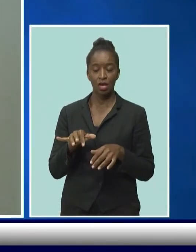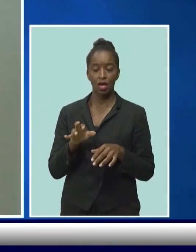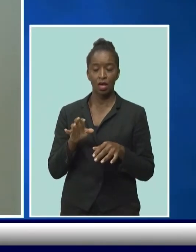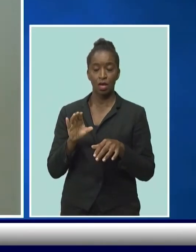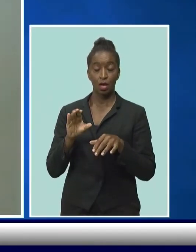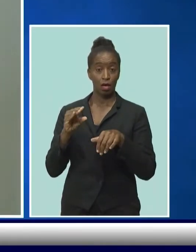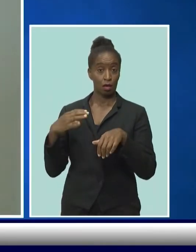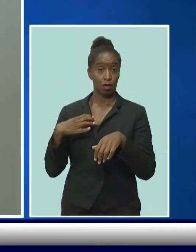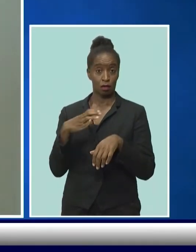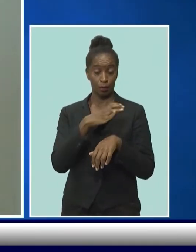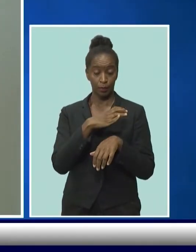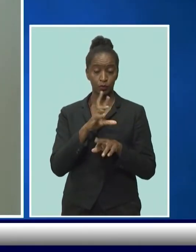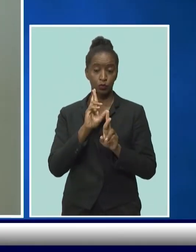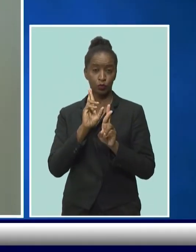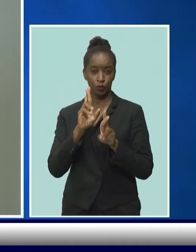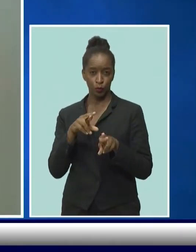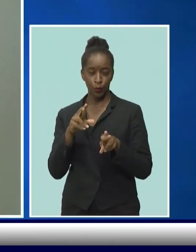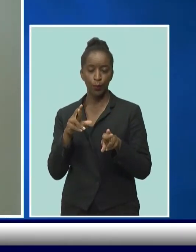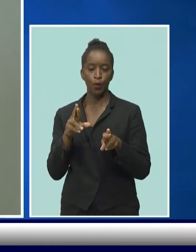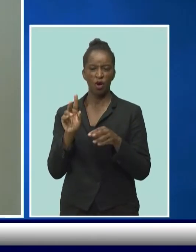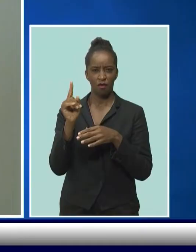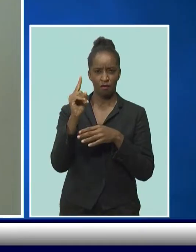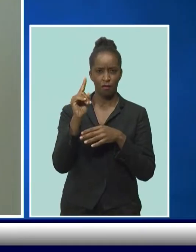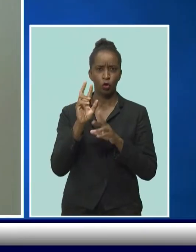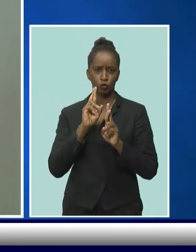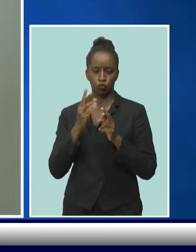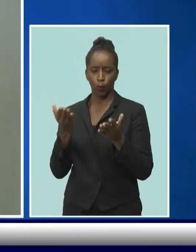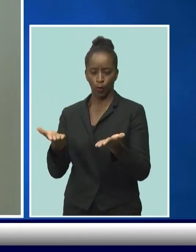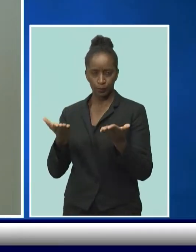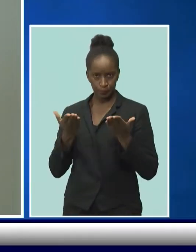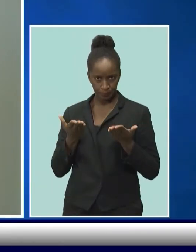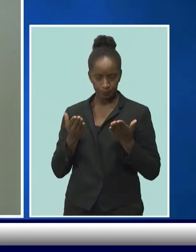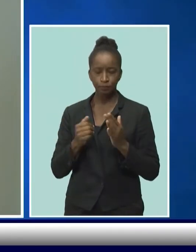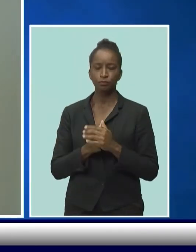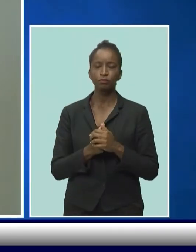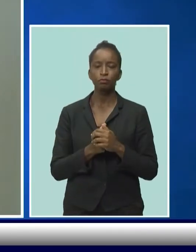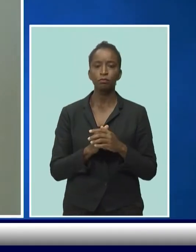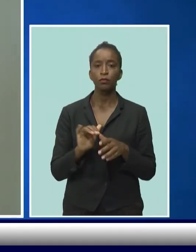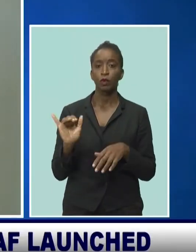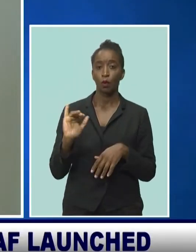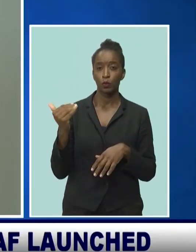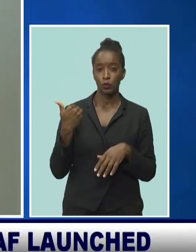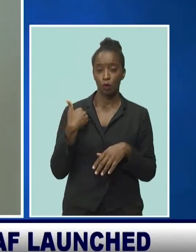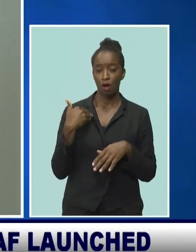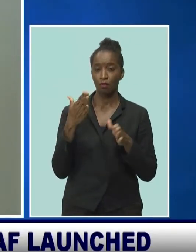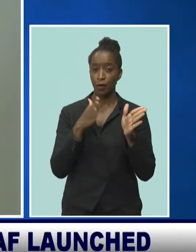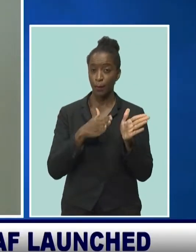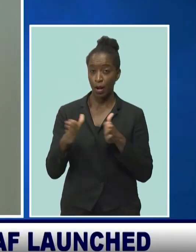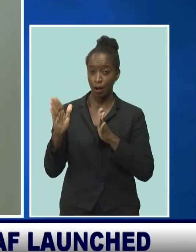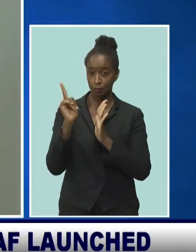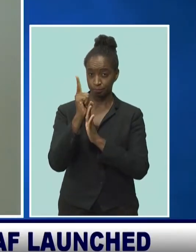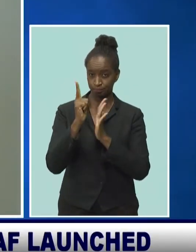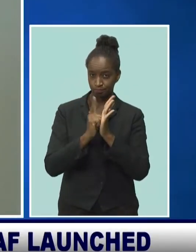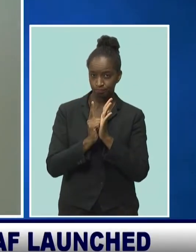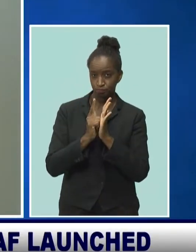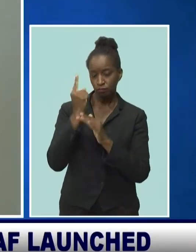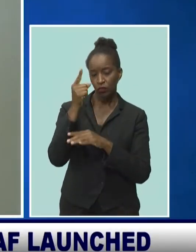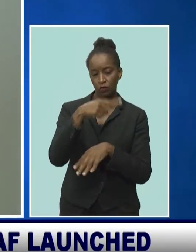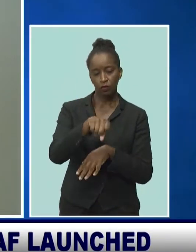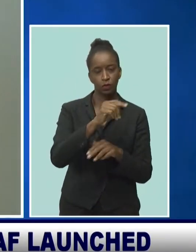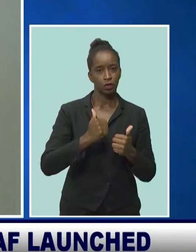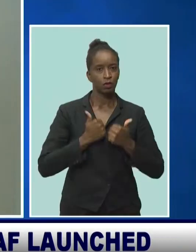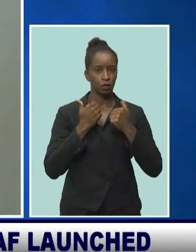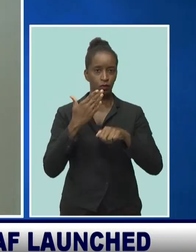and we're making the reviews to that. We also have in our hand the draft legislation for improving the lives of persons